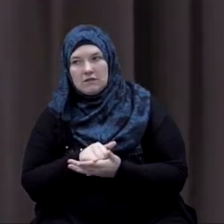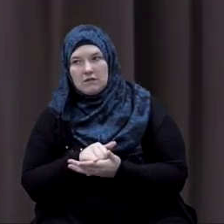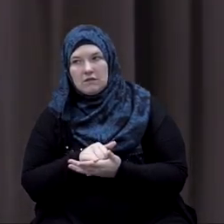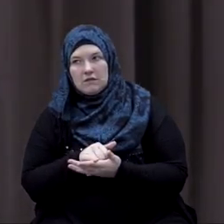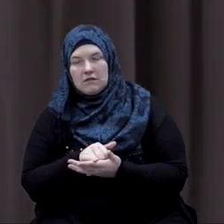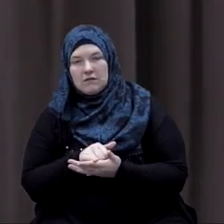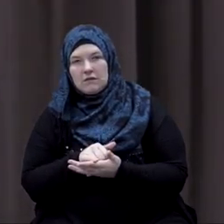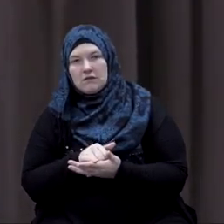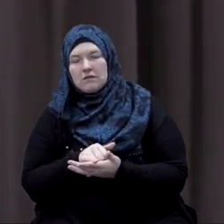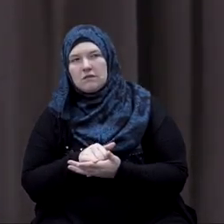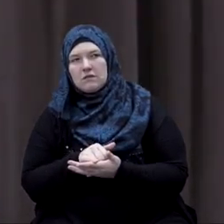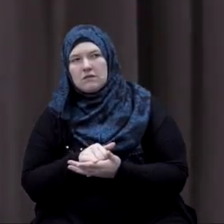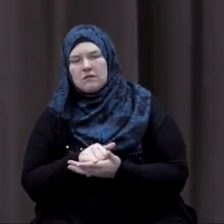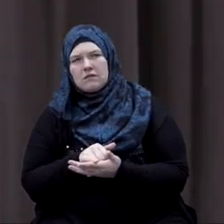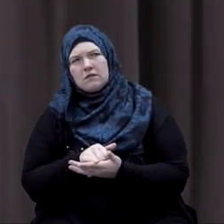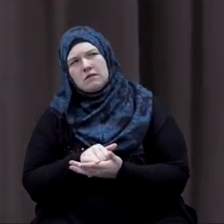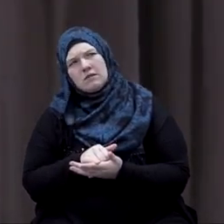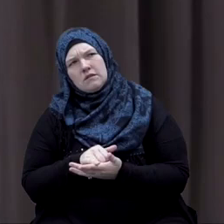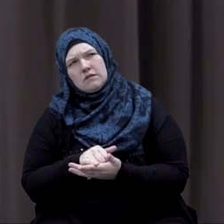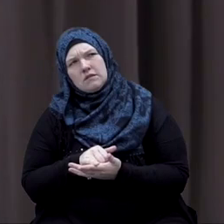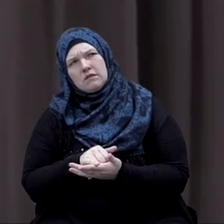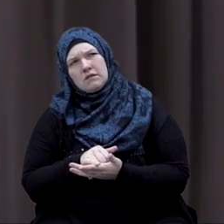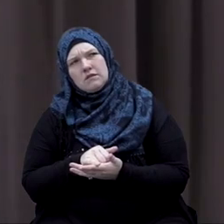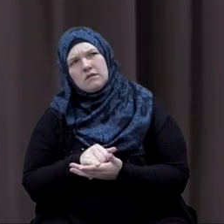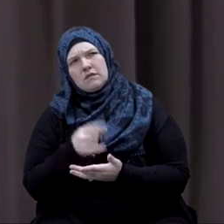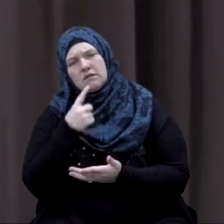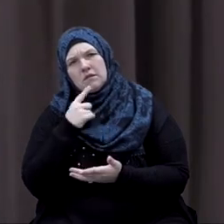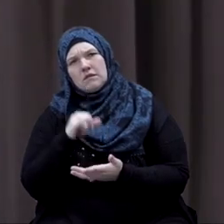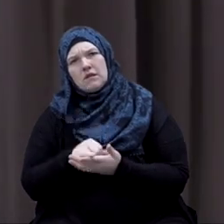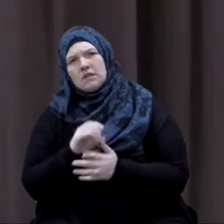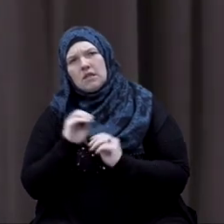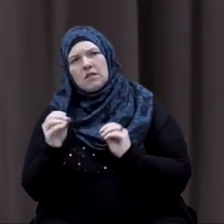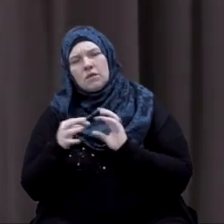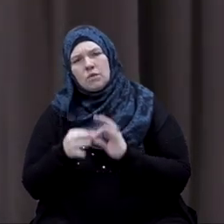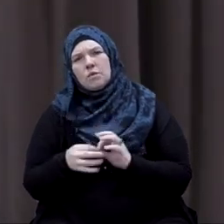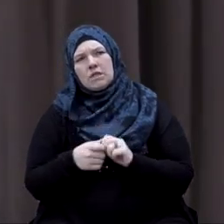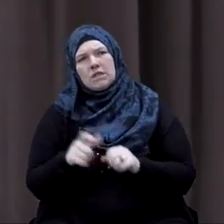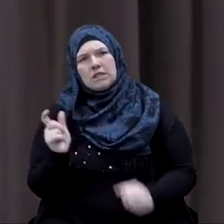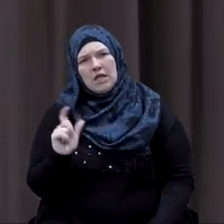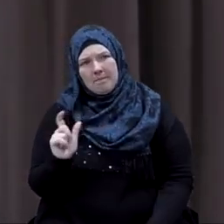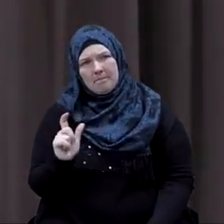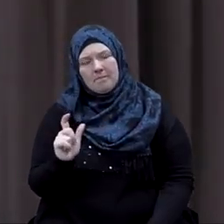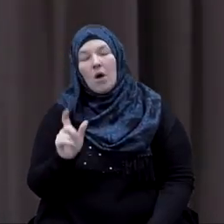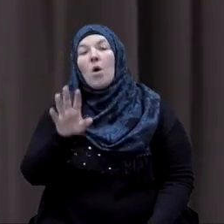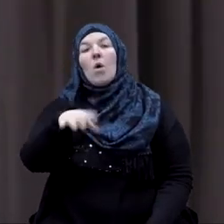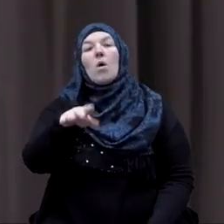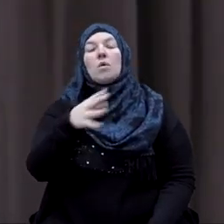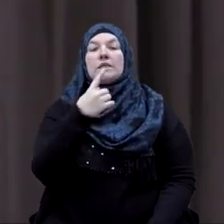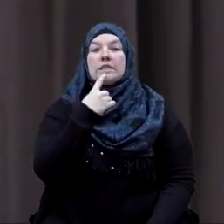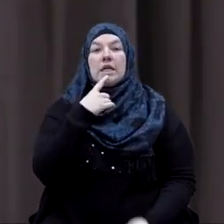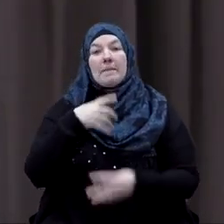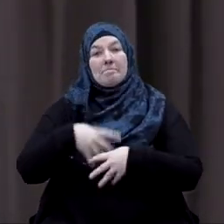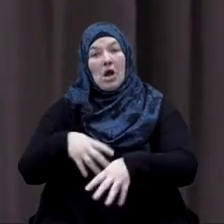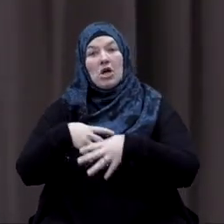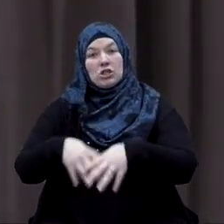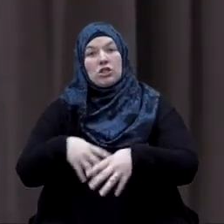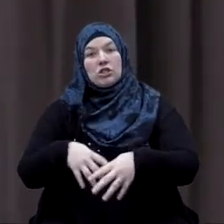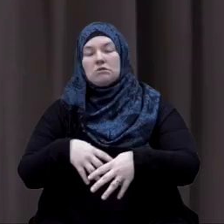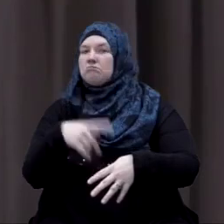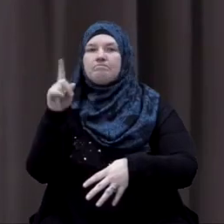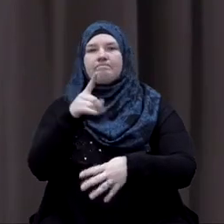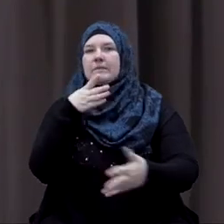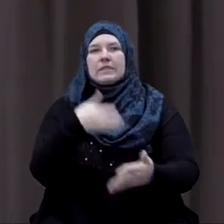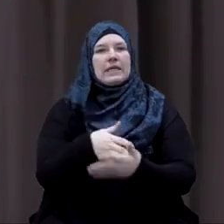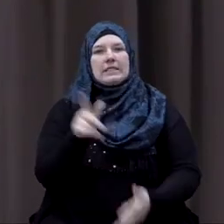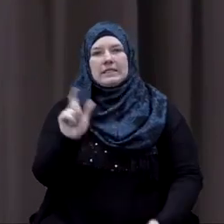with Islam. I think now we know it does. You demonstrate to push against those